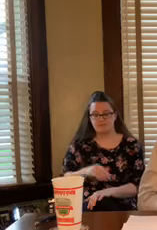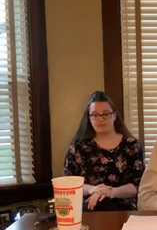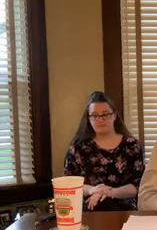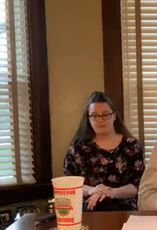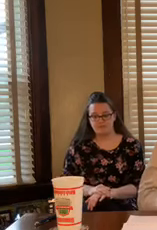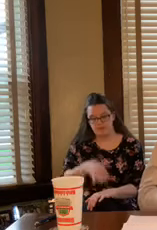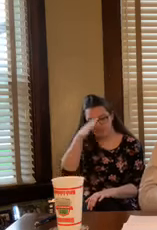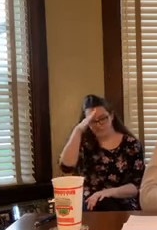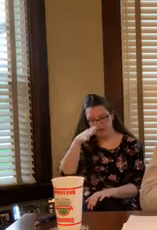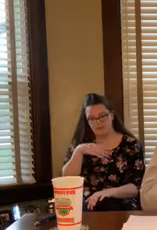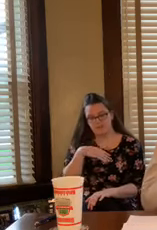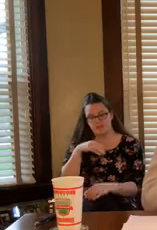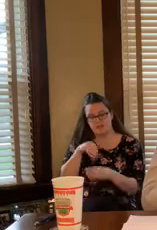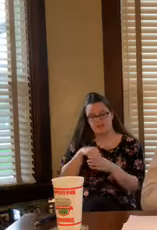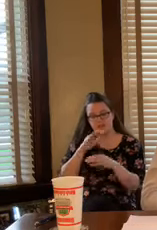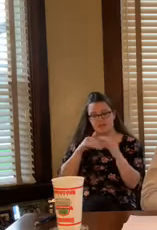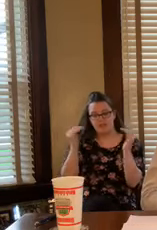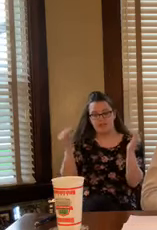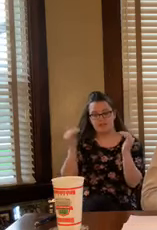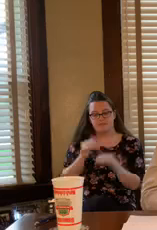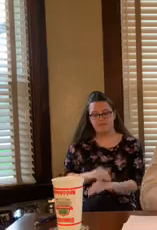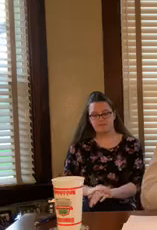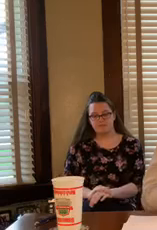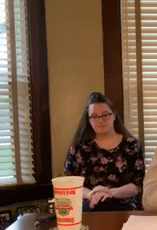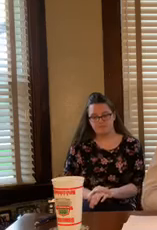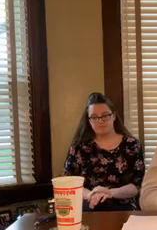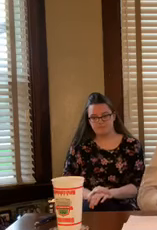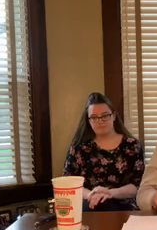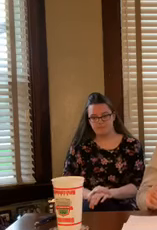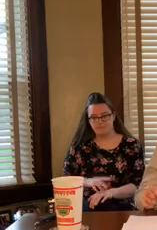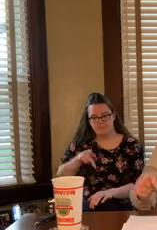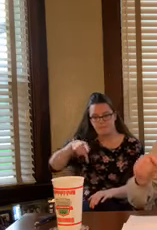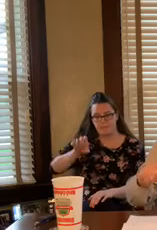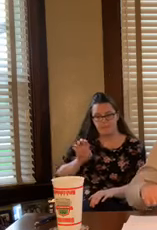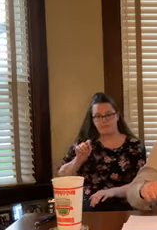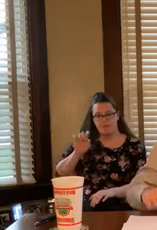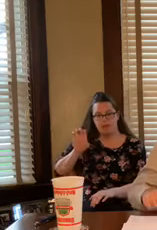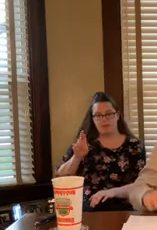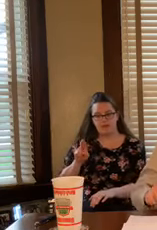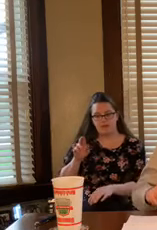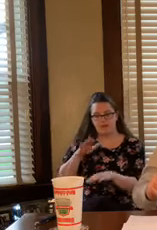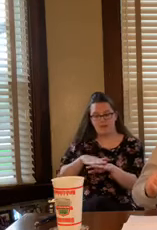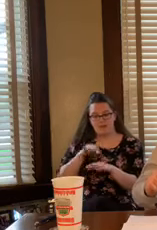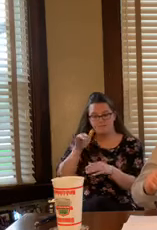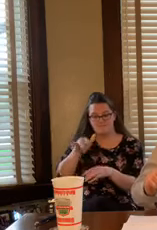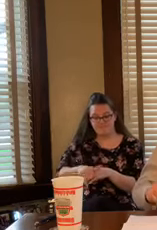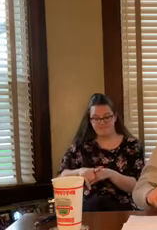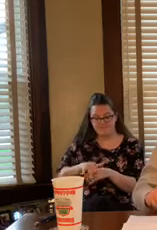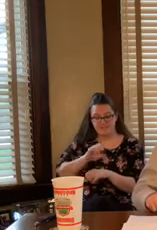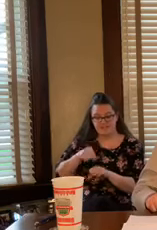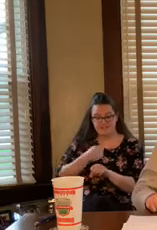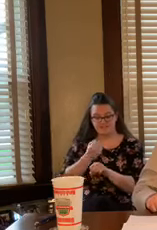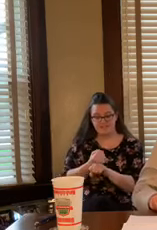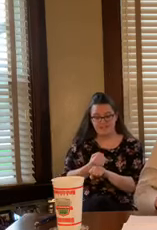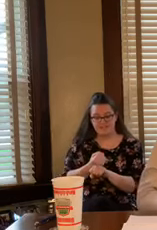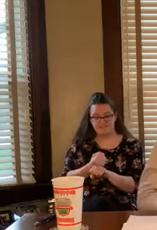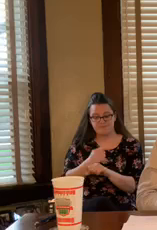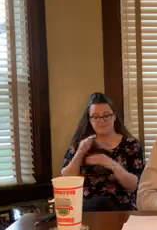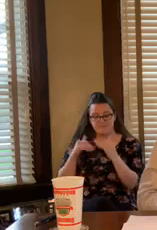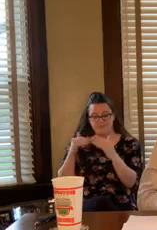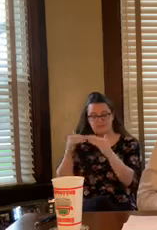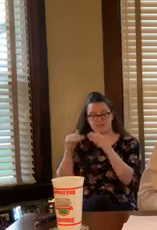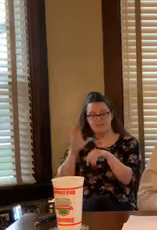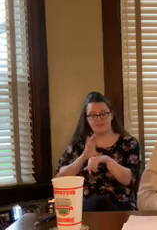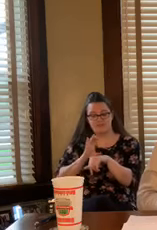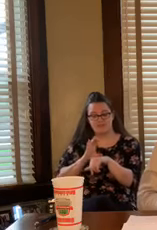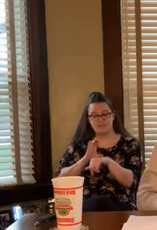is in heaven. And I say unto thee that thou art Peter, and upon this rock I will build my church, and the